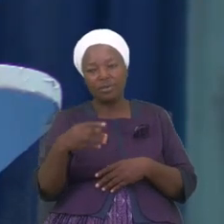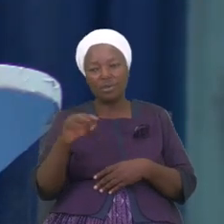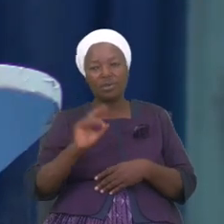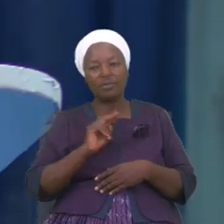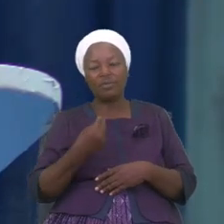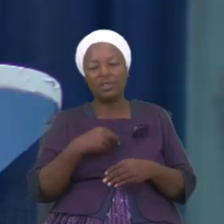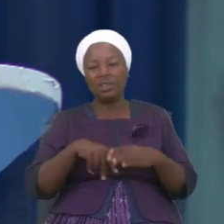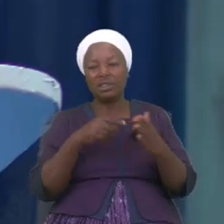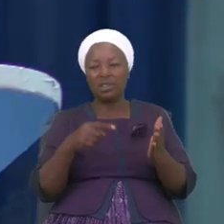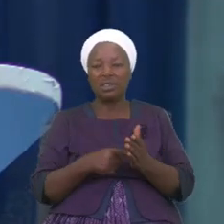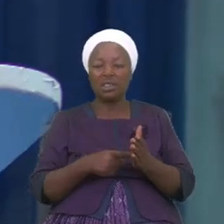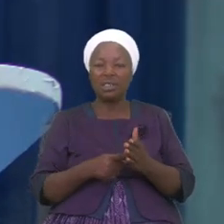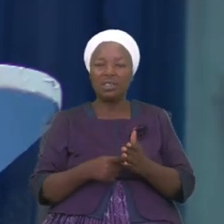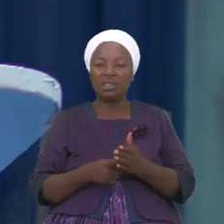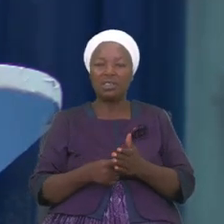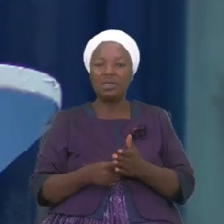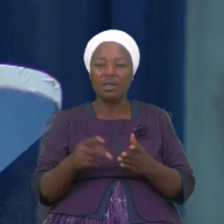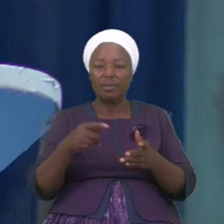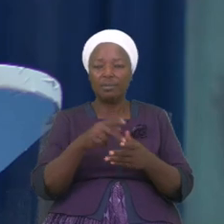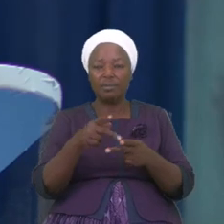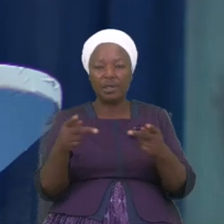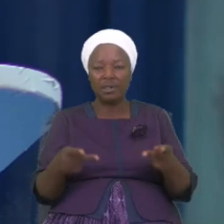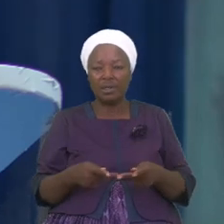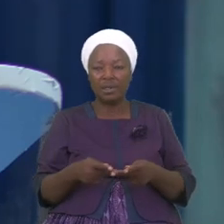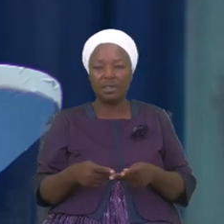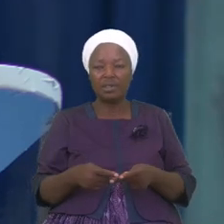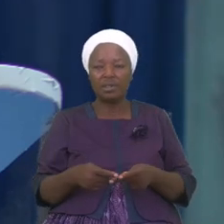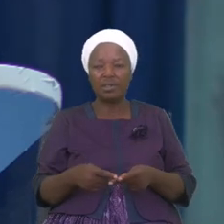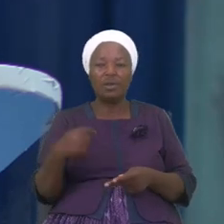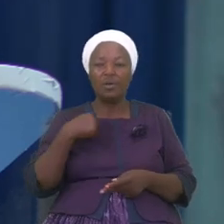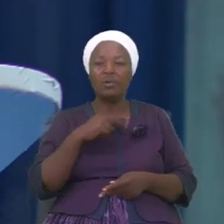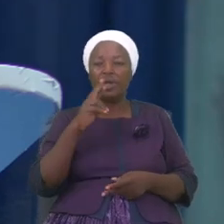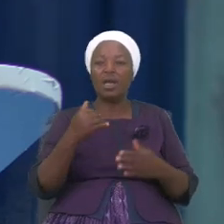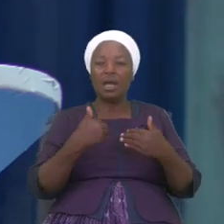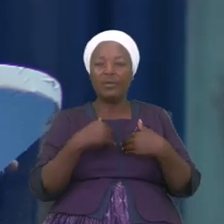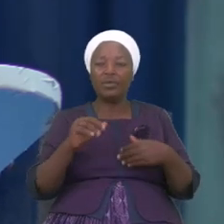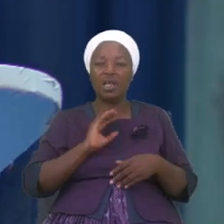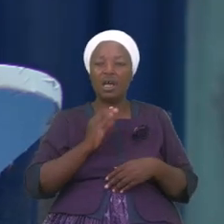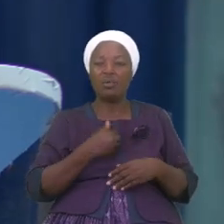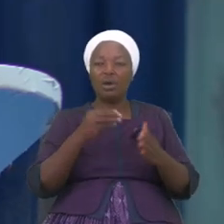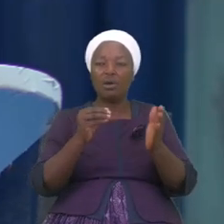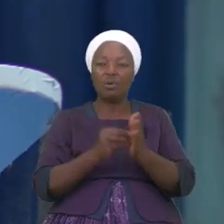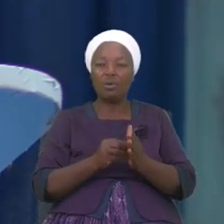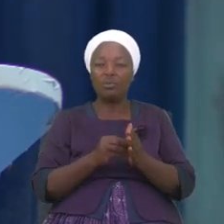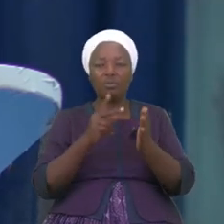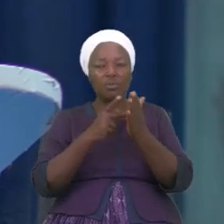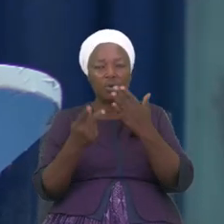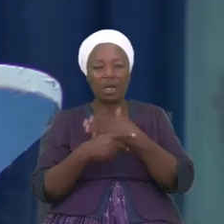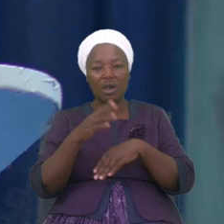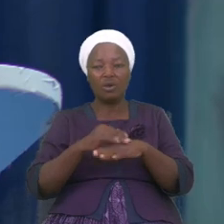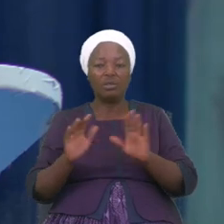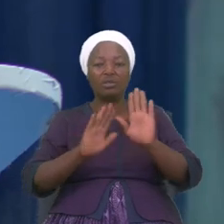location, particularly Asaba, we are having our banquet on Sunday, 5th